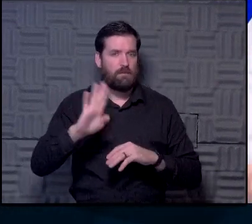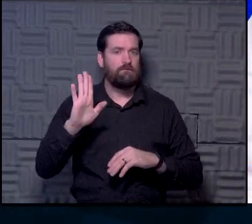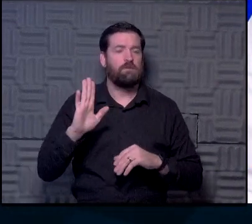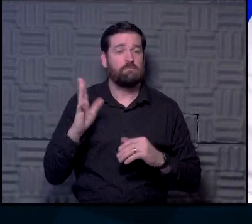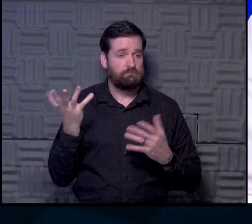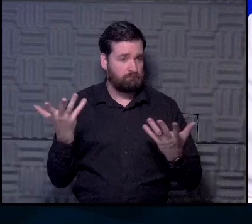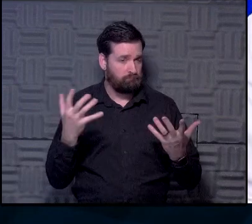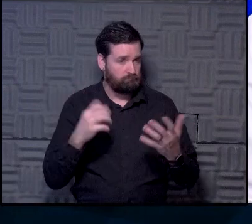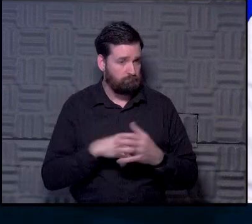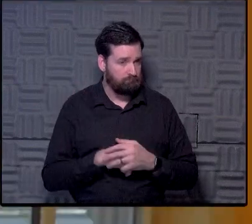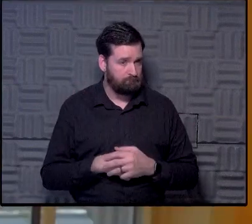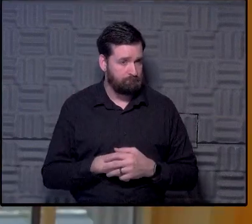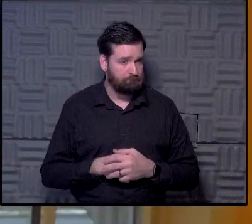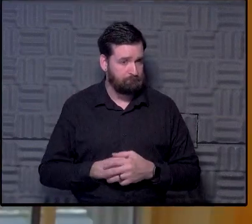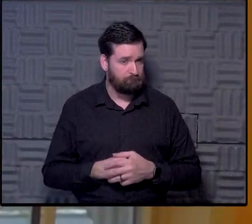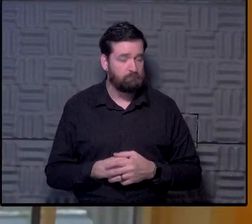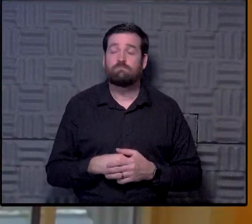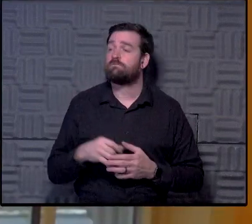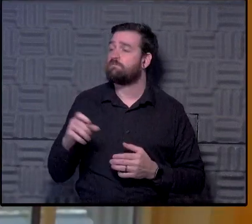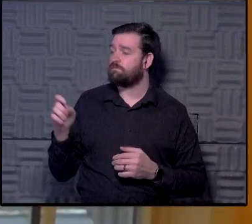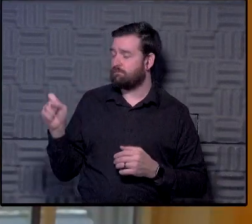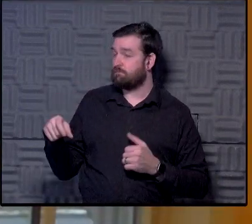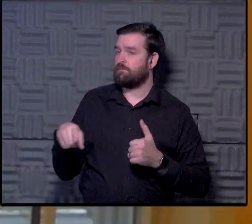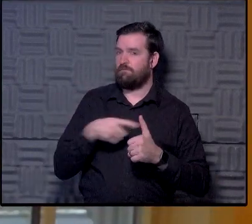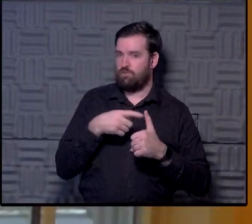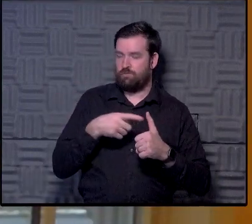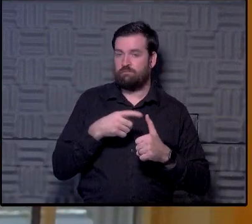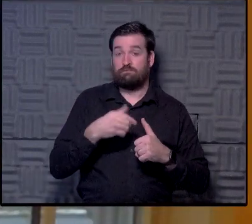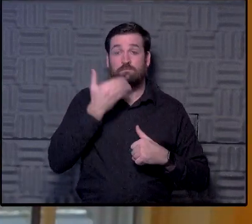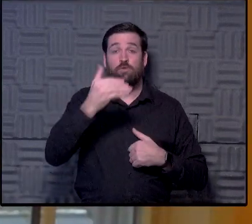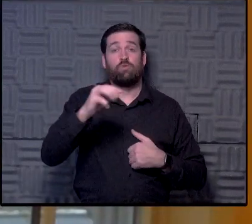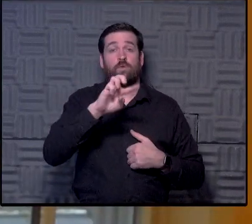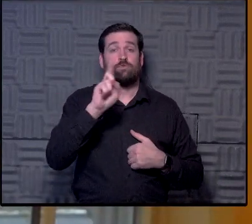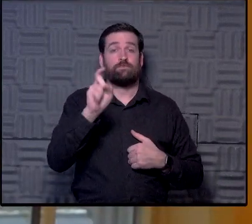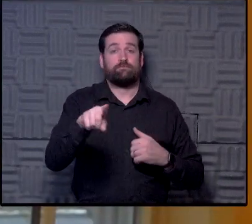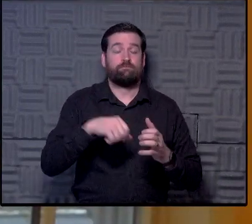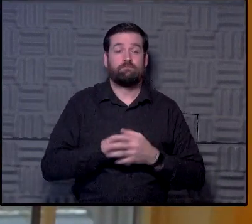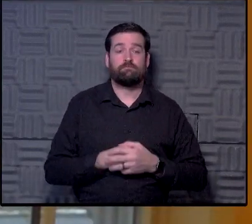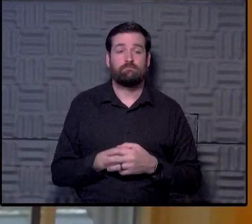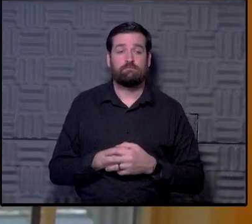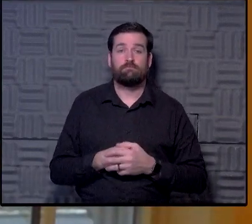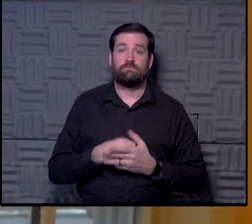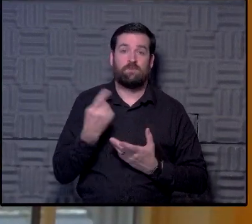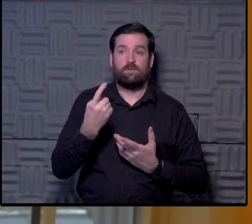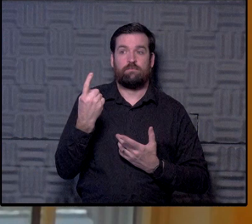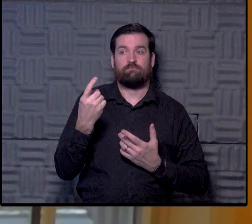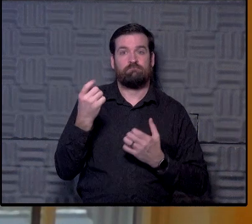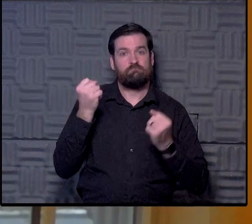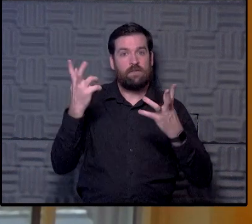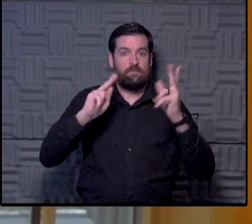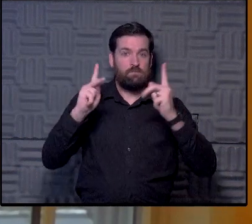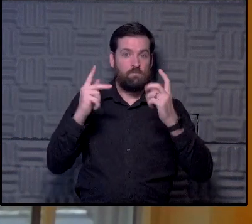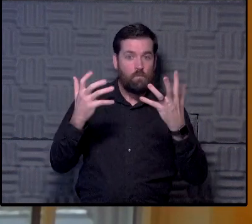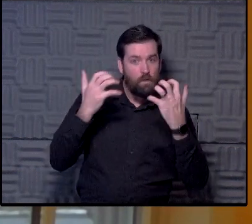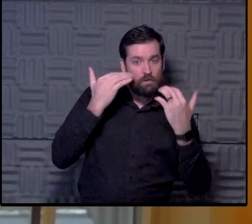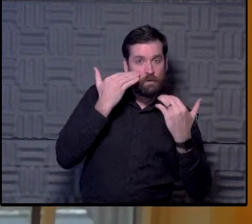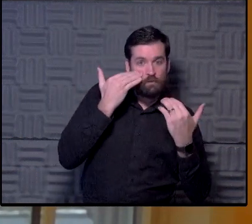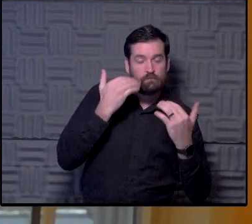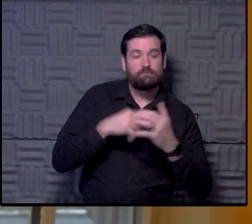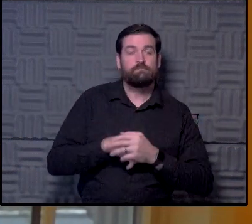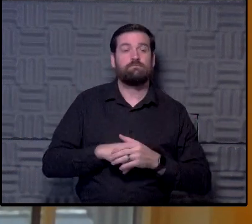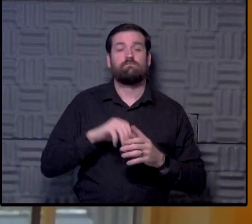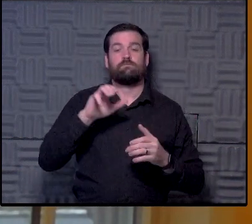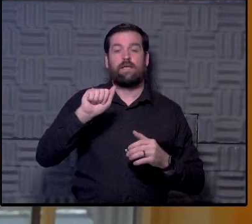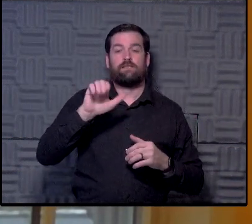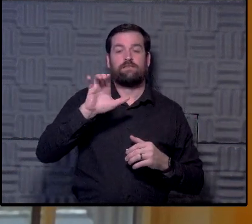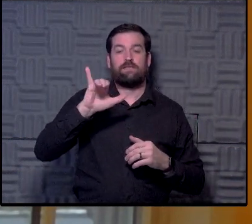question that Jill asked? Yeah, first of all, it's a really good question, and something I think a lot of people do want to know. So